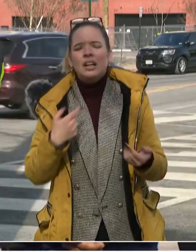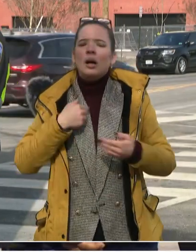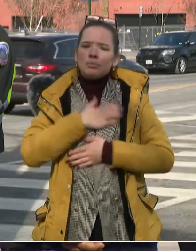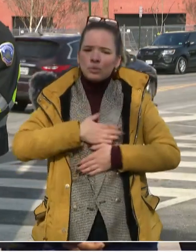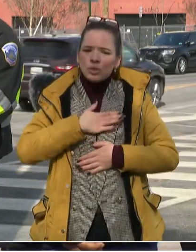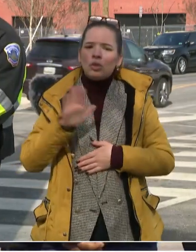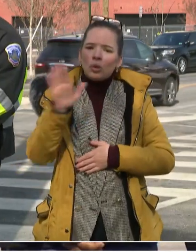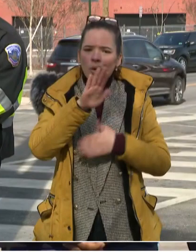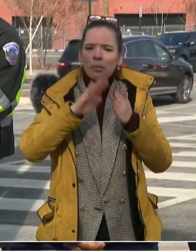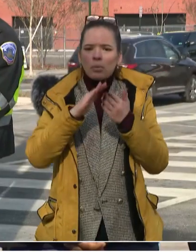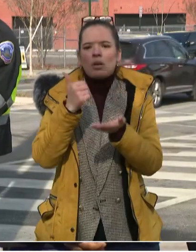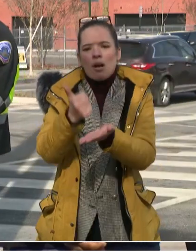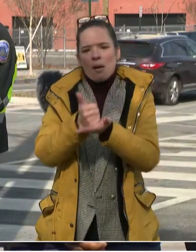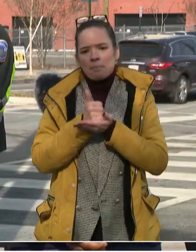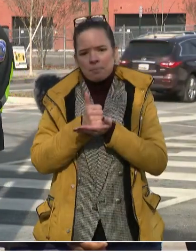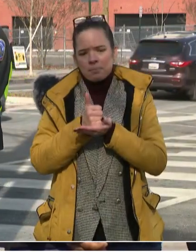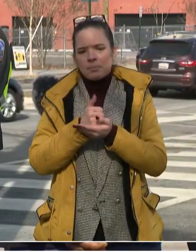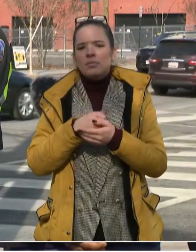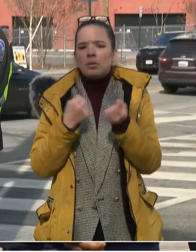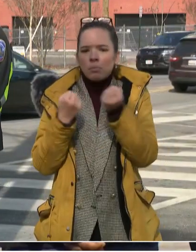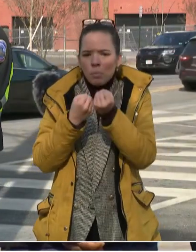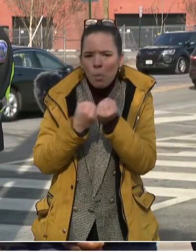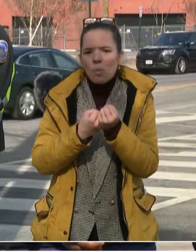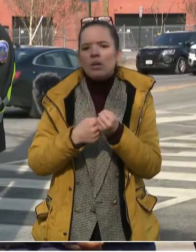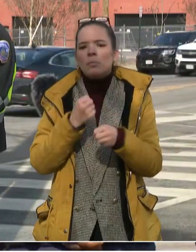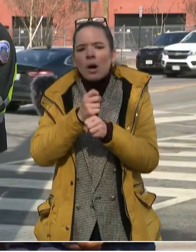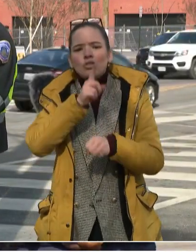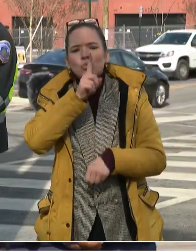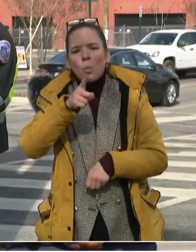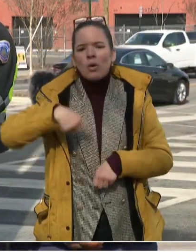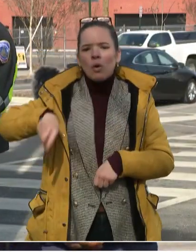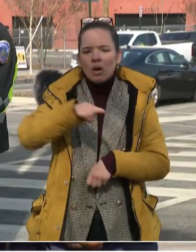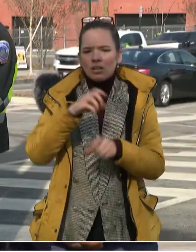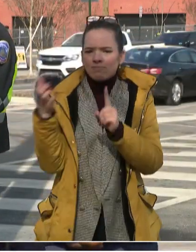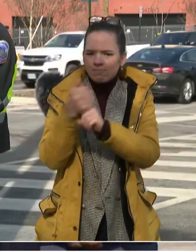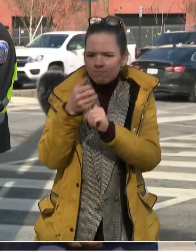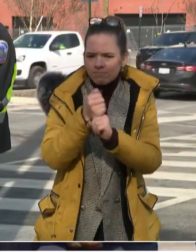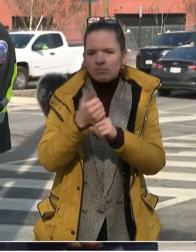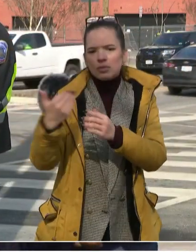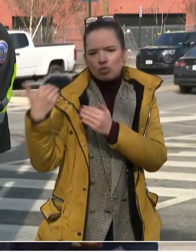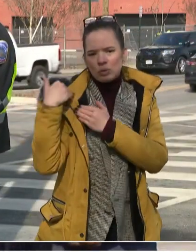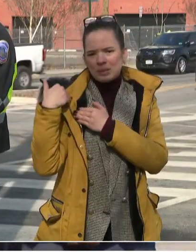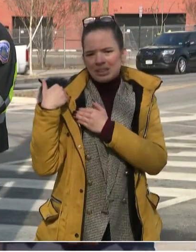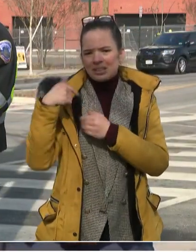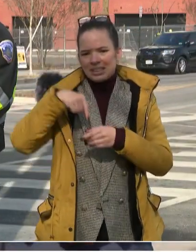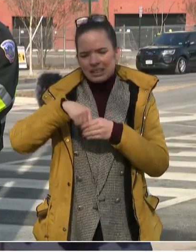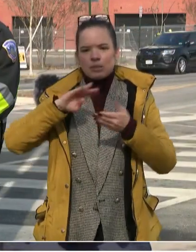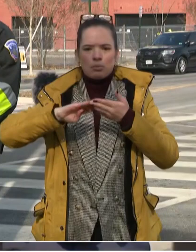sure that we are holding people accountable when these types of crimes are committed in our communities.